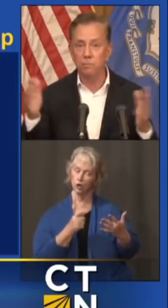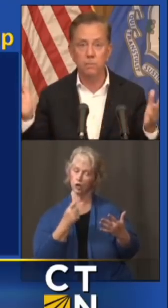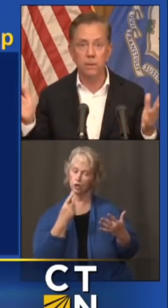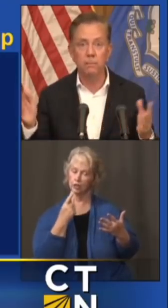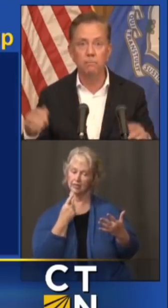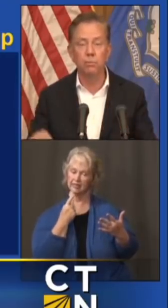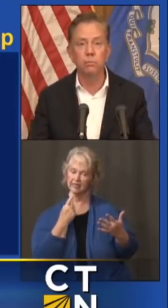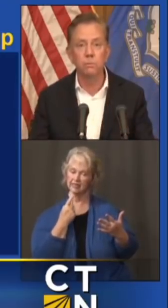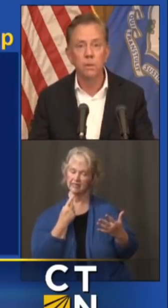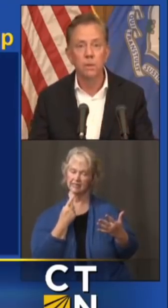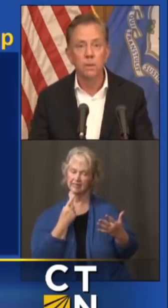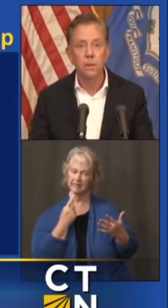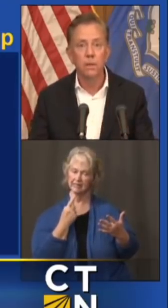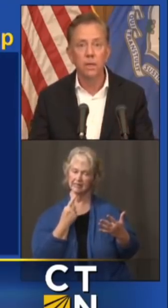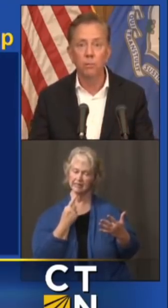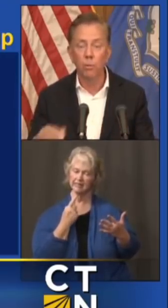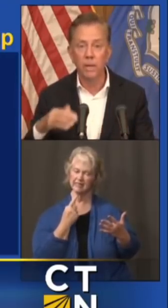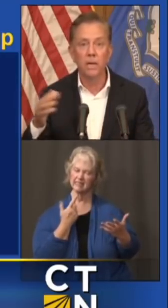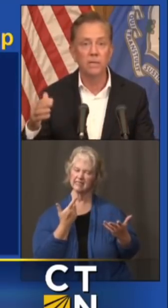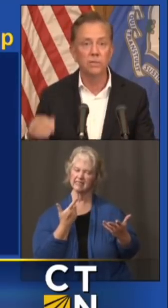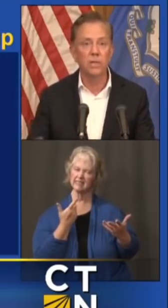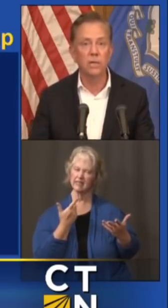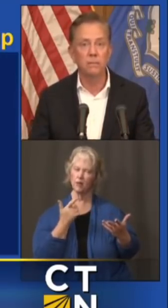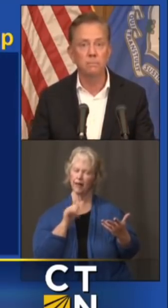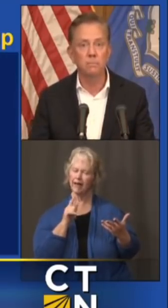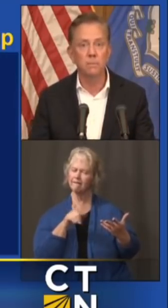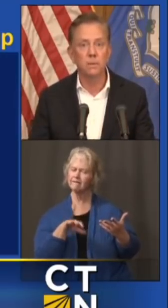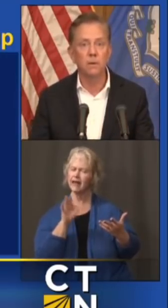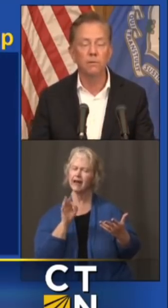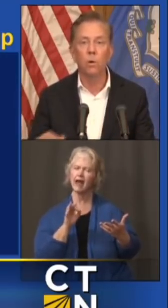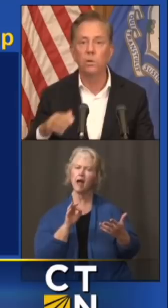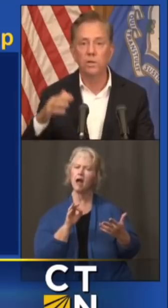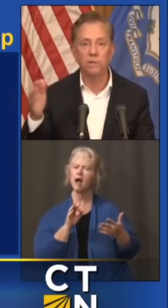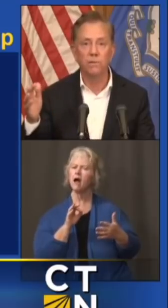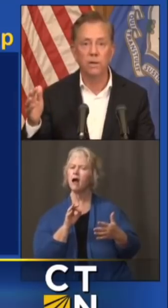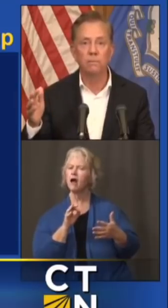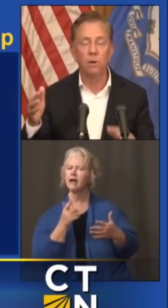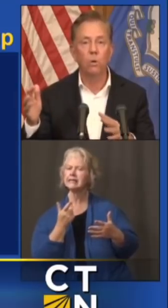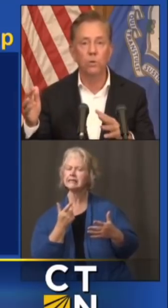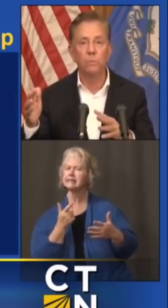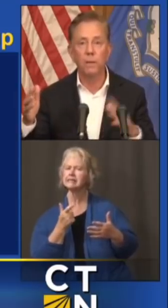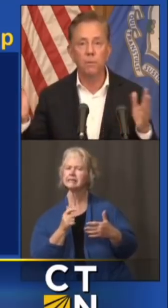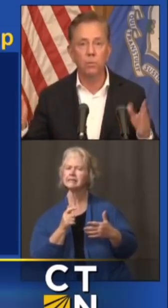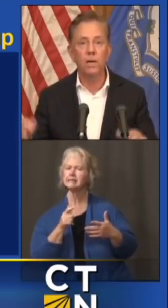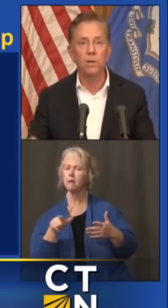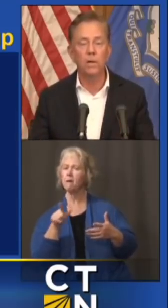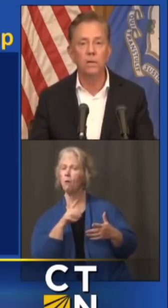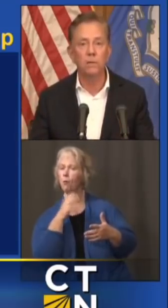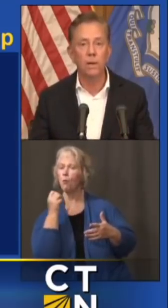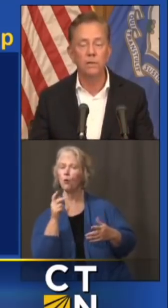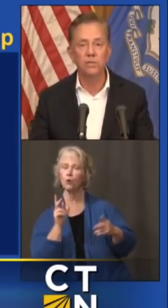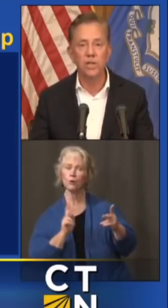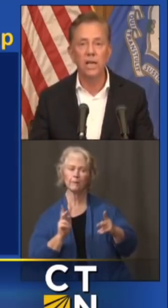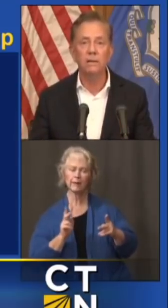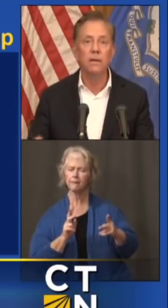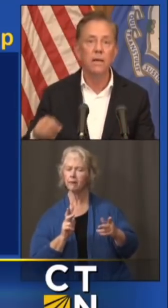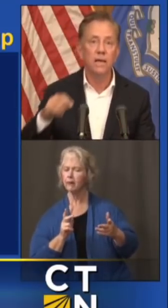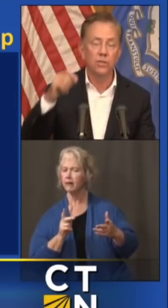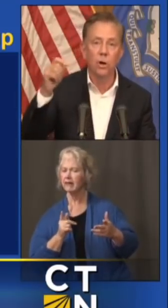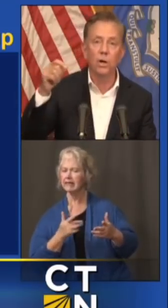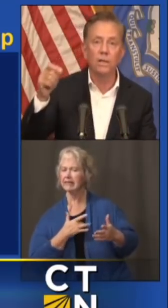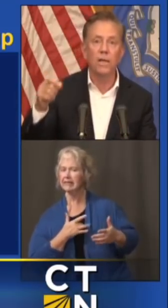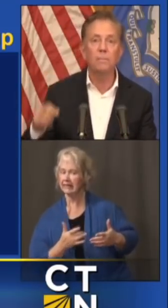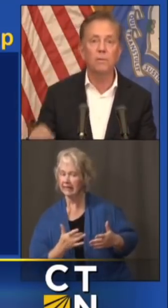CMS the morbidities of all the different older people around the state,